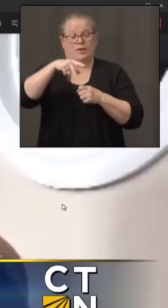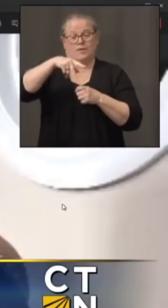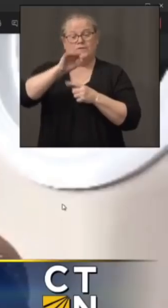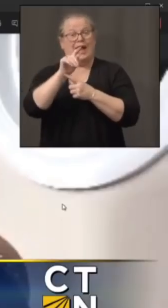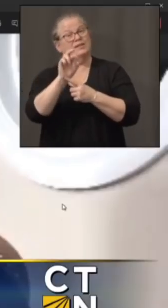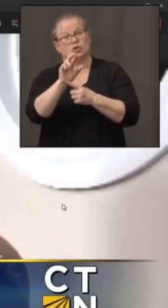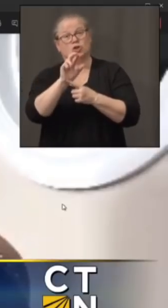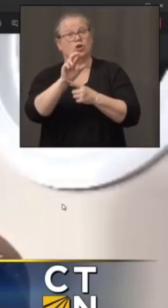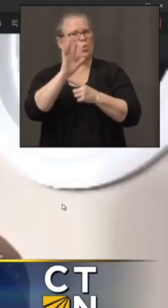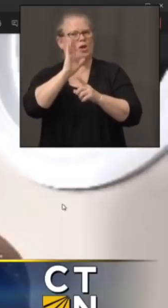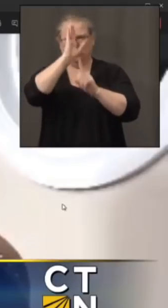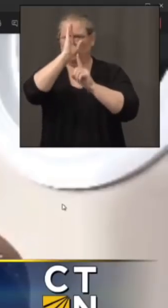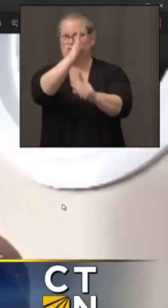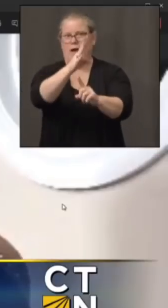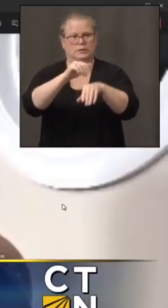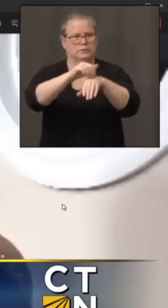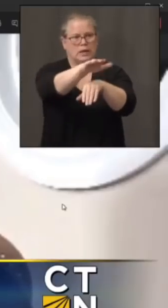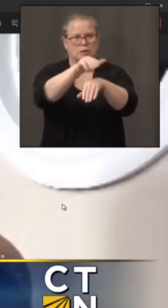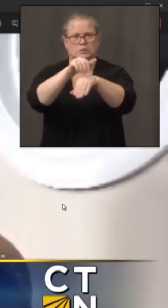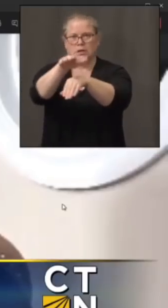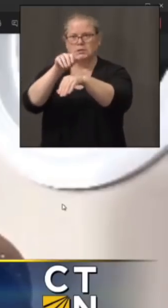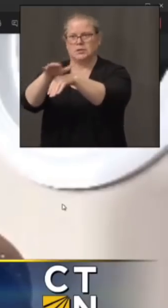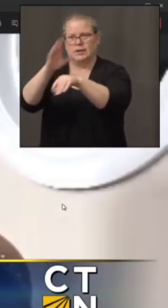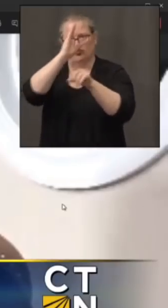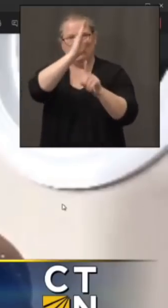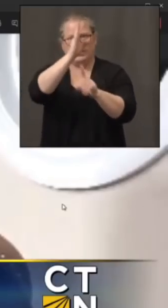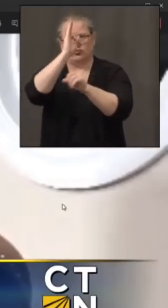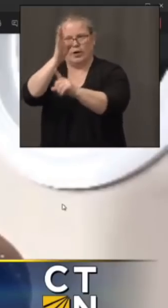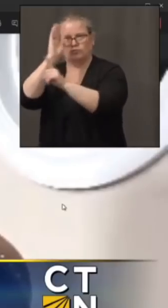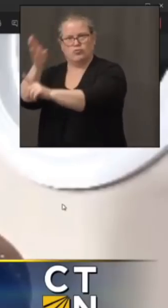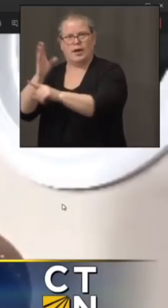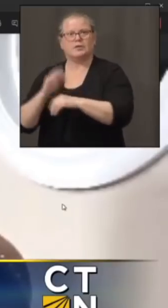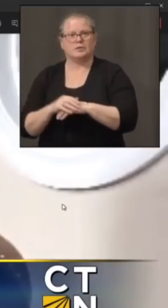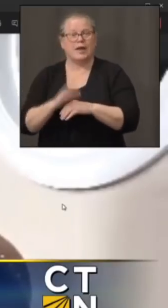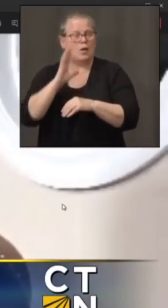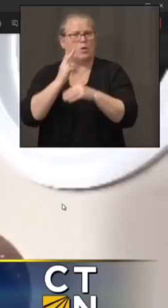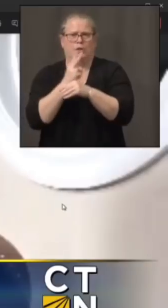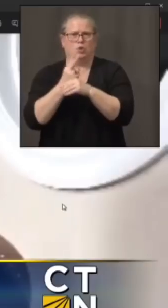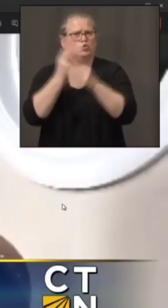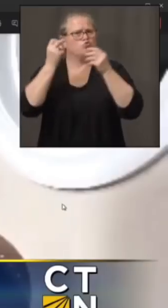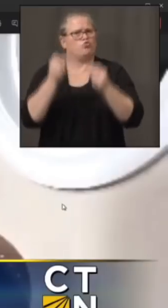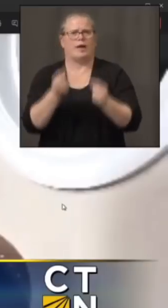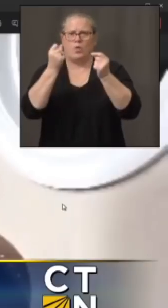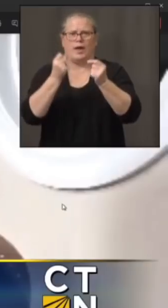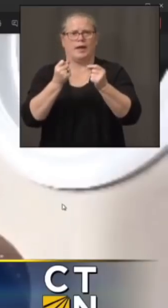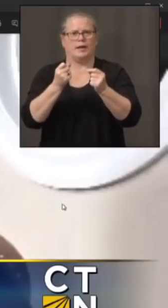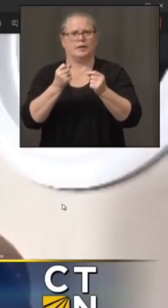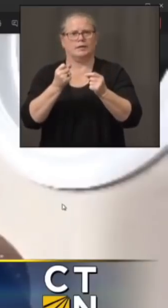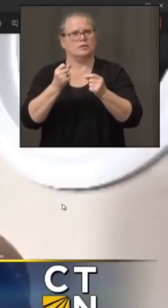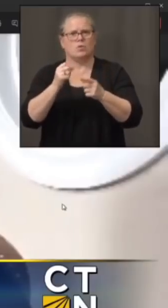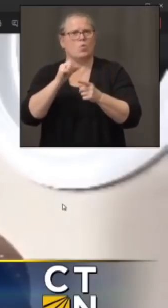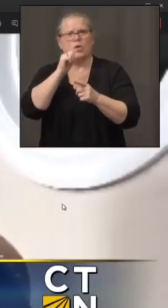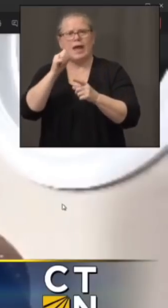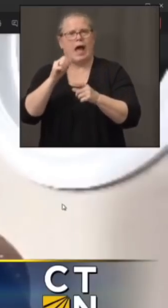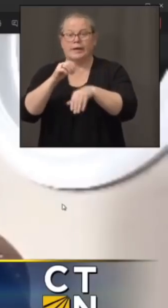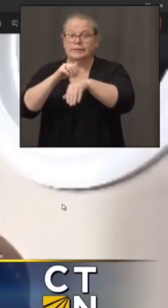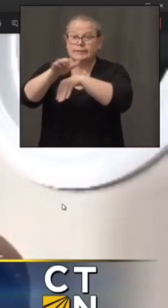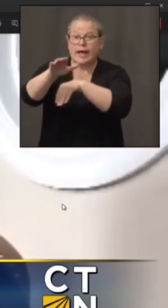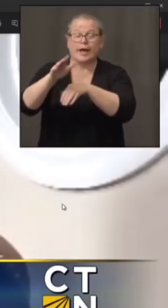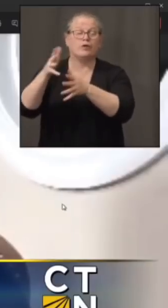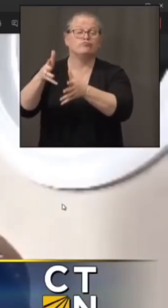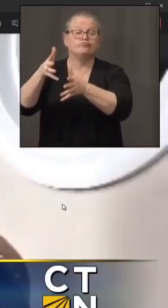a distributor. They're going to ship directly to provider sites, and it's going to get used right away. It's going to get distributed right away. I mean, as we get